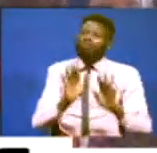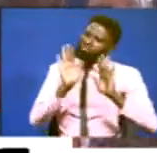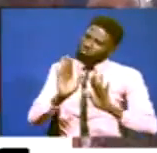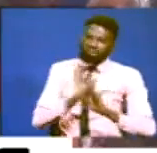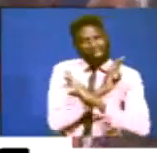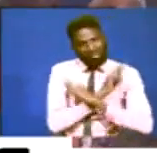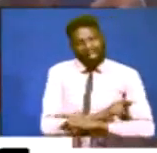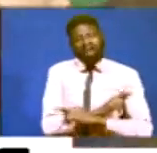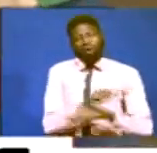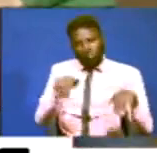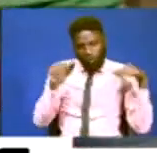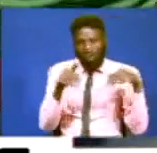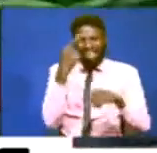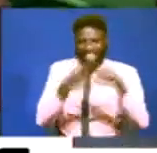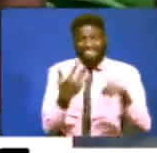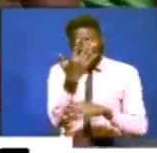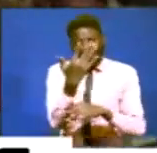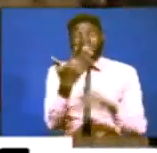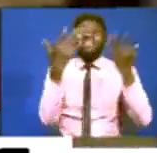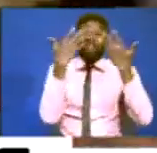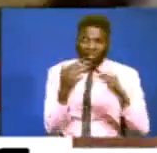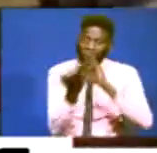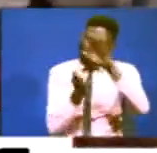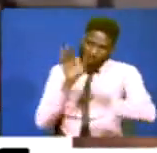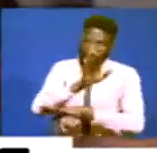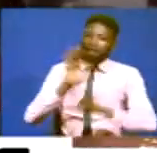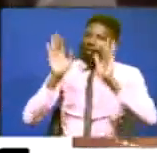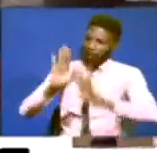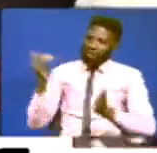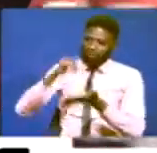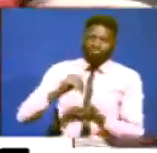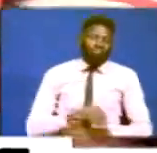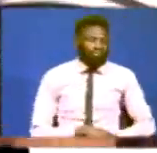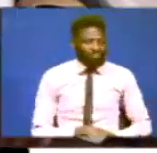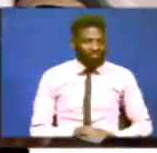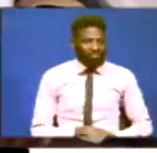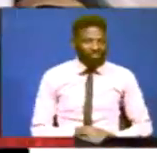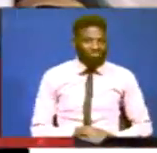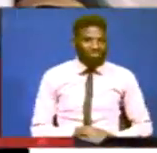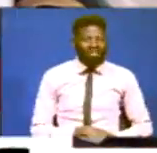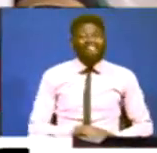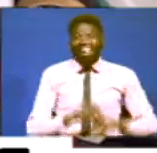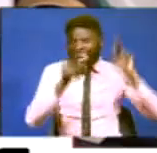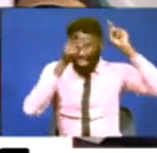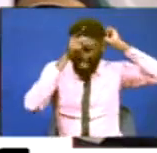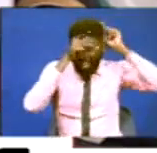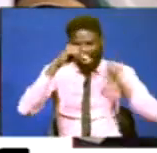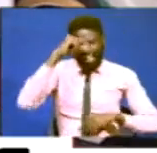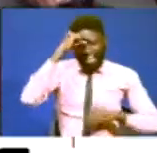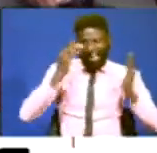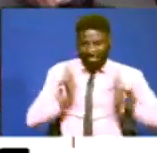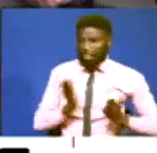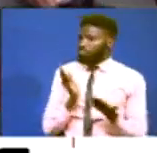Alafu rudi kwa wanai. In Kakamega, Governor Fernandez Barraza has said he will focus on upgrading